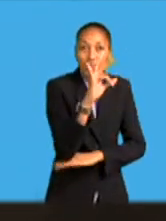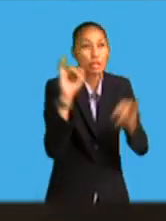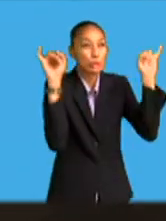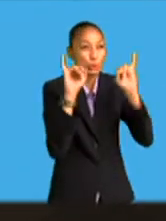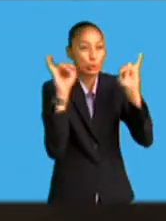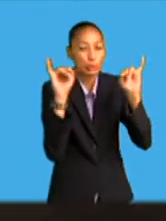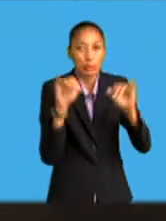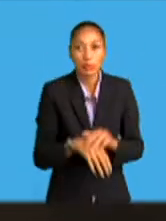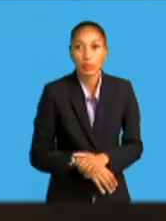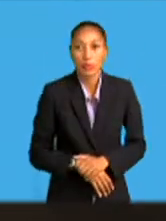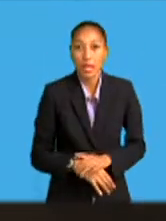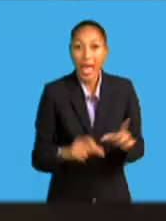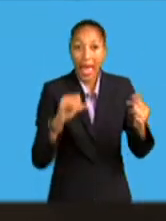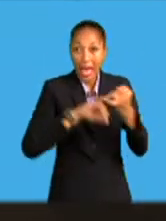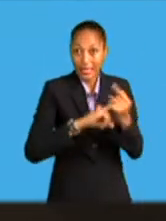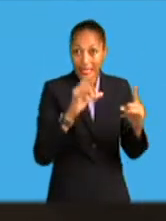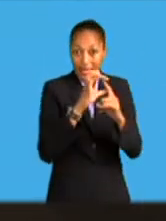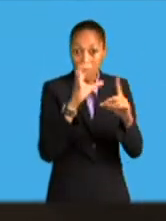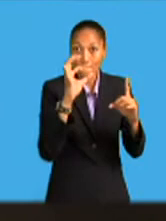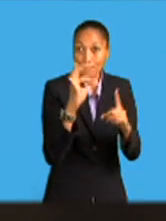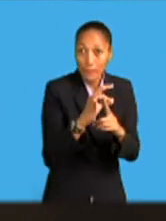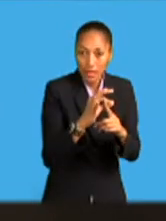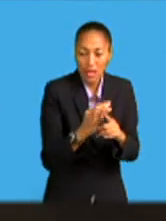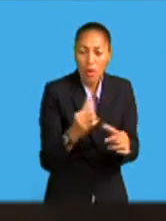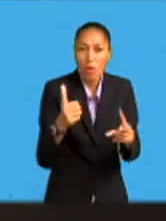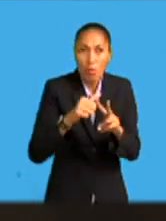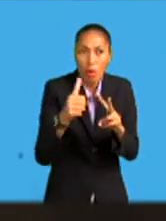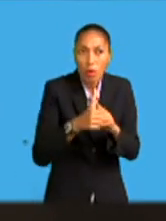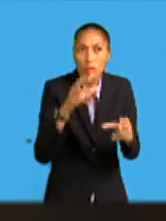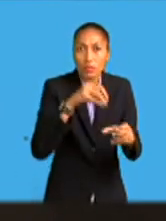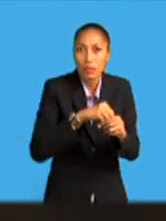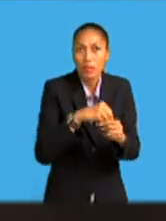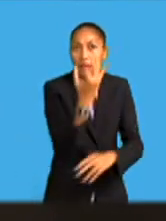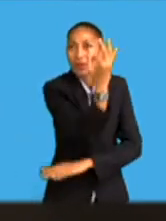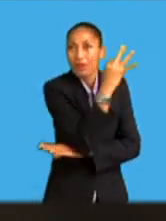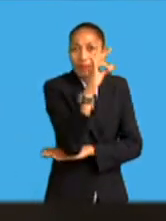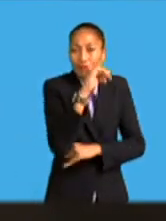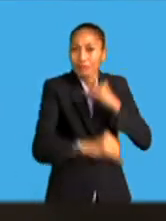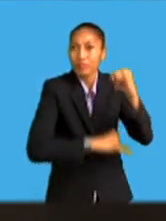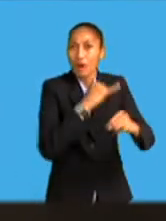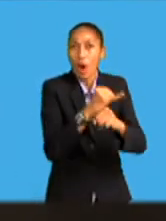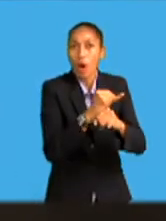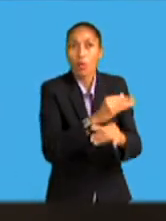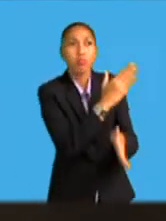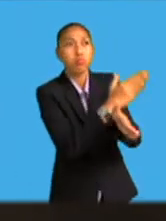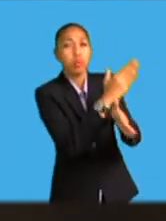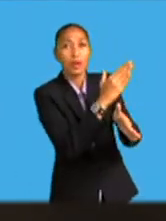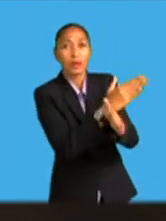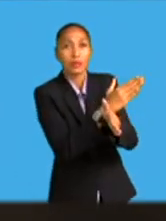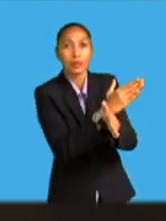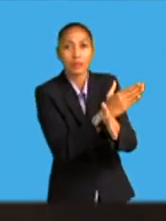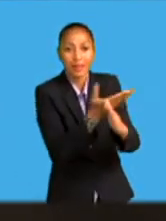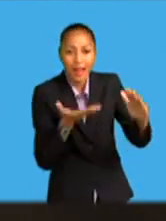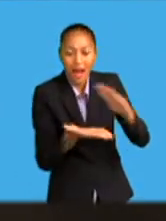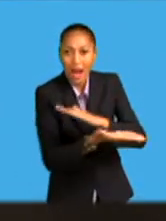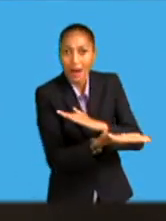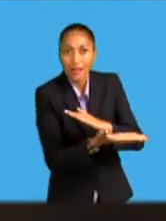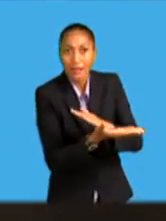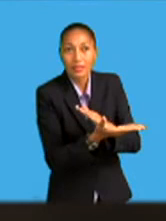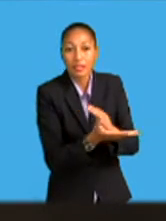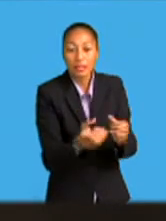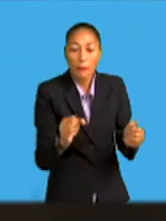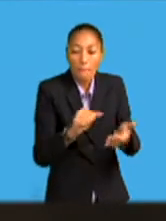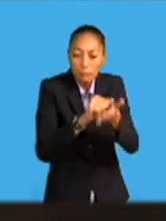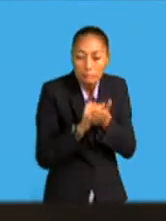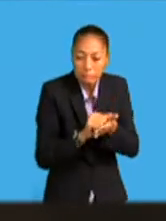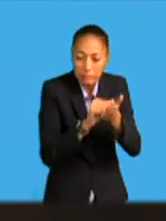issues. The SDP also encompasses forest-related international obligations under the Sustainable Development